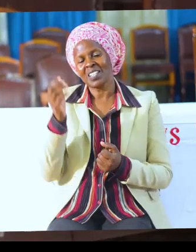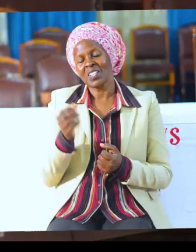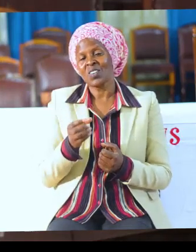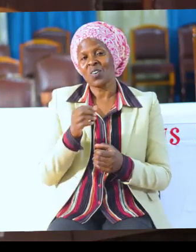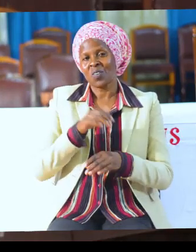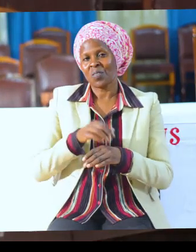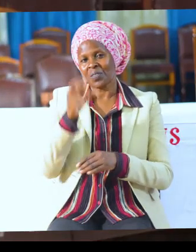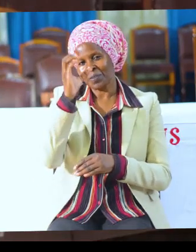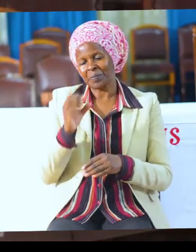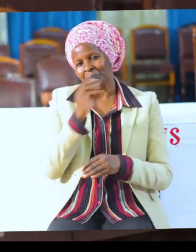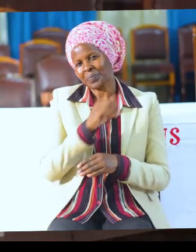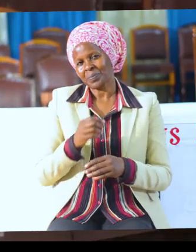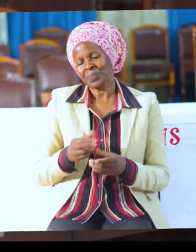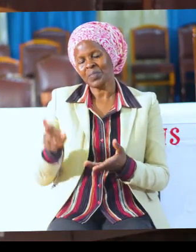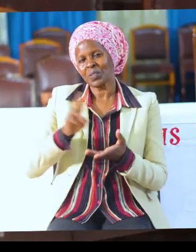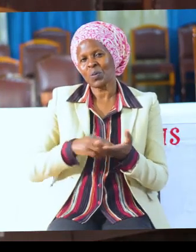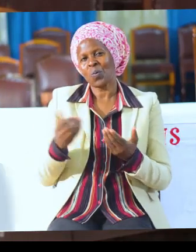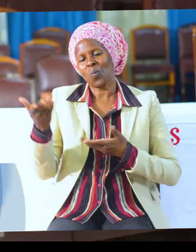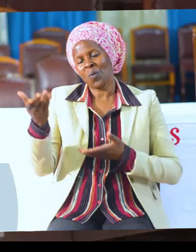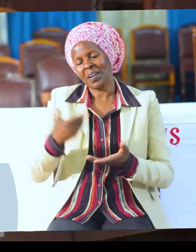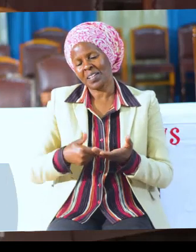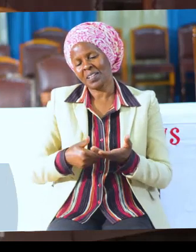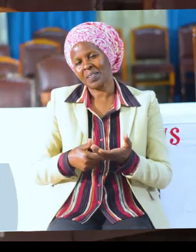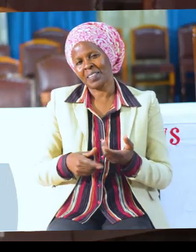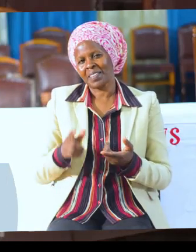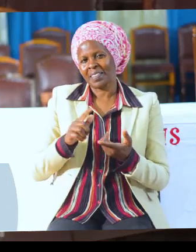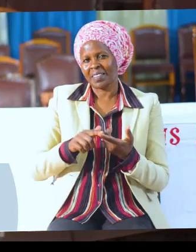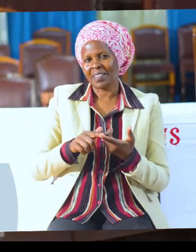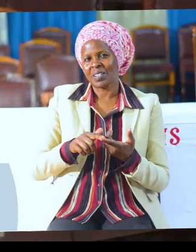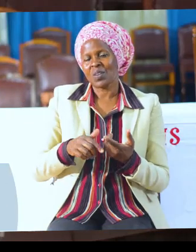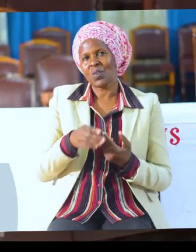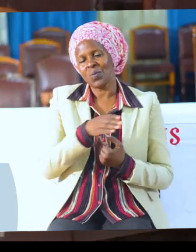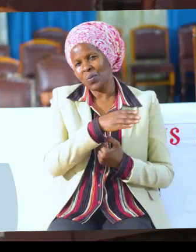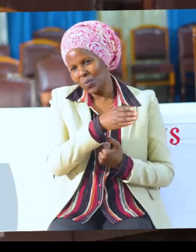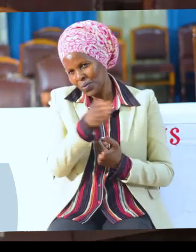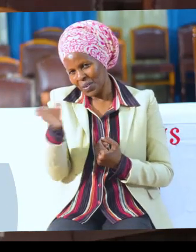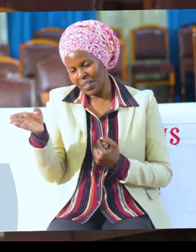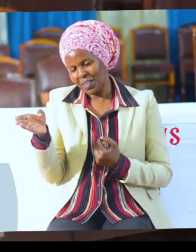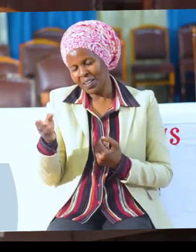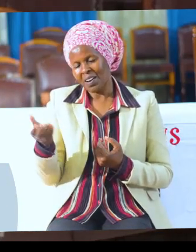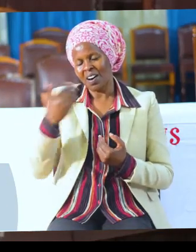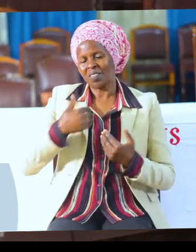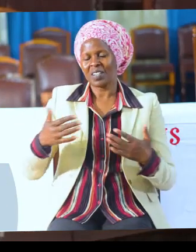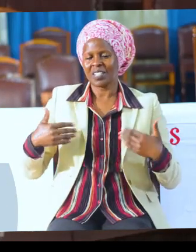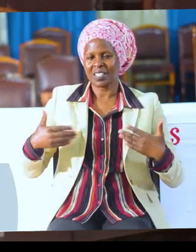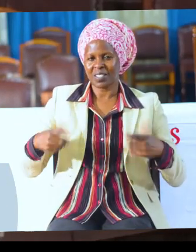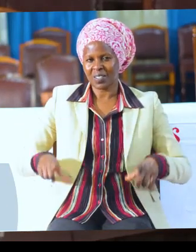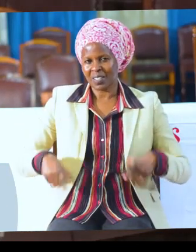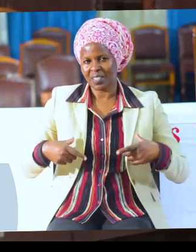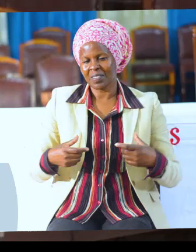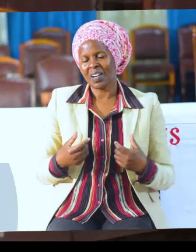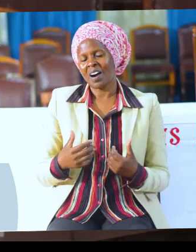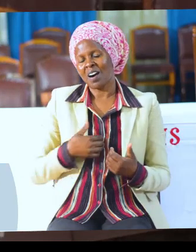he came and sacrificed his own life is so that we can have eternal life, that we can have